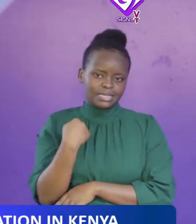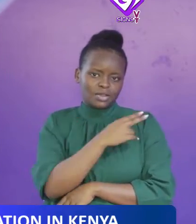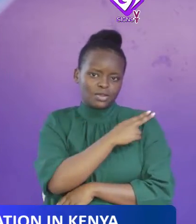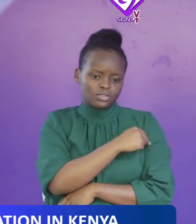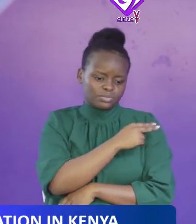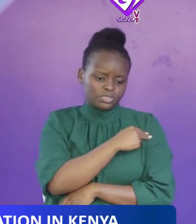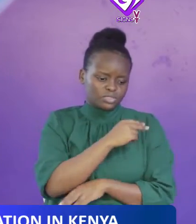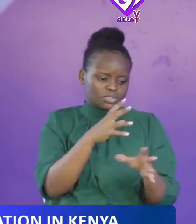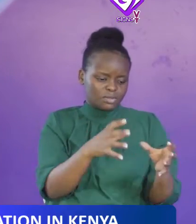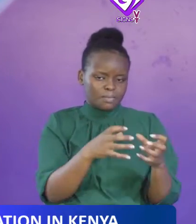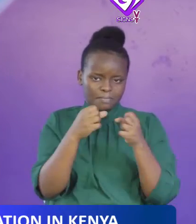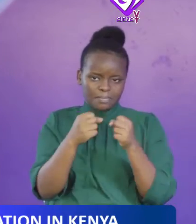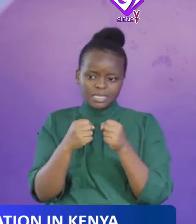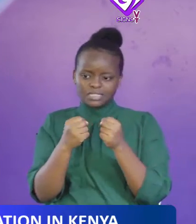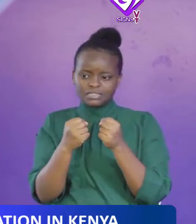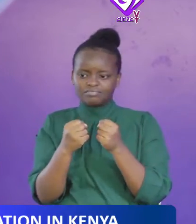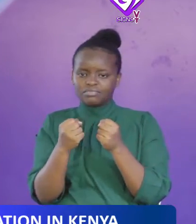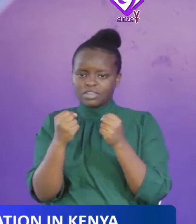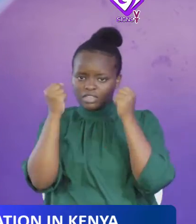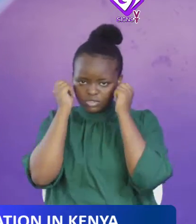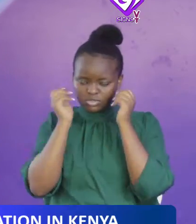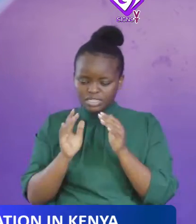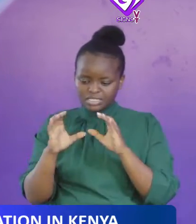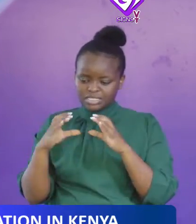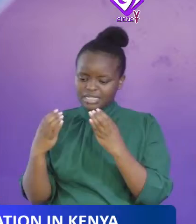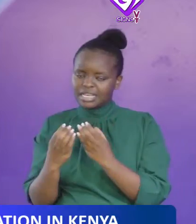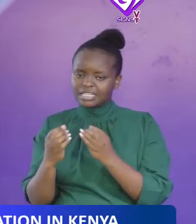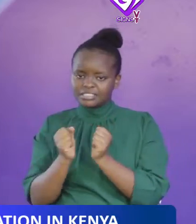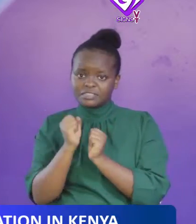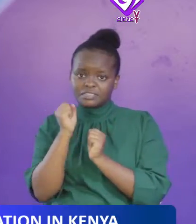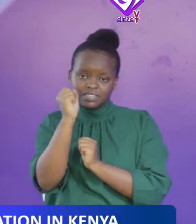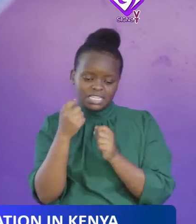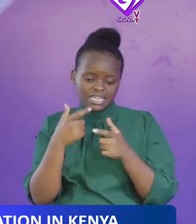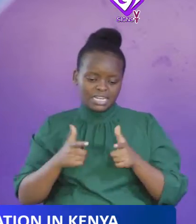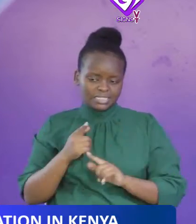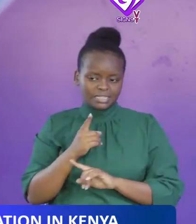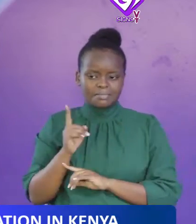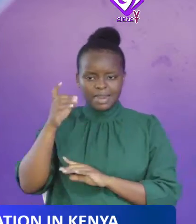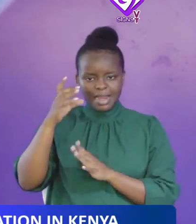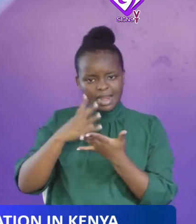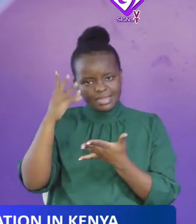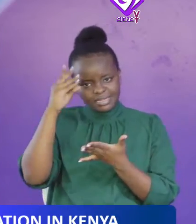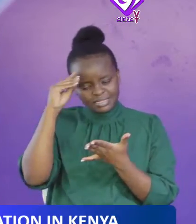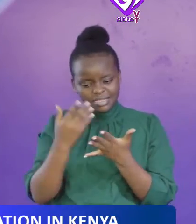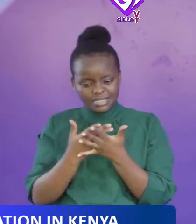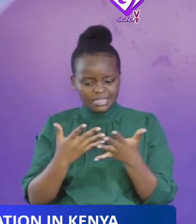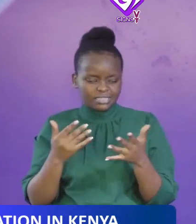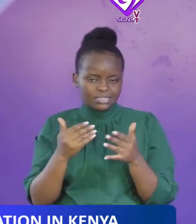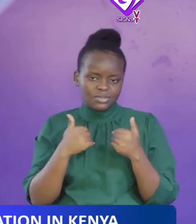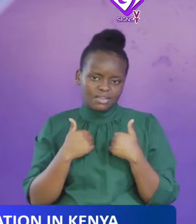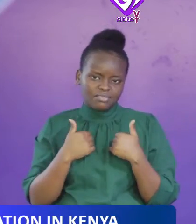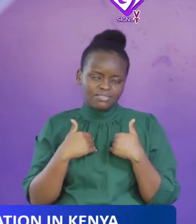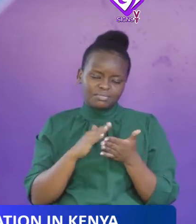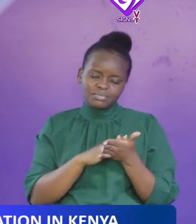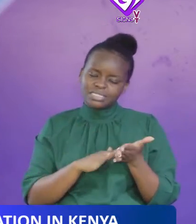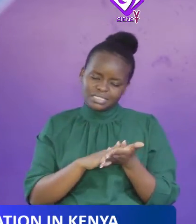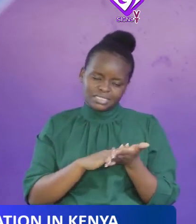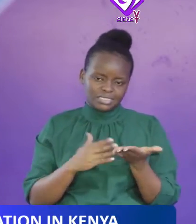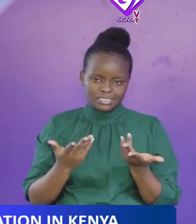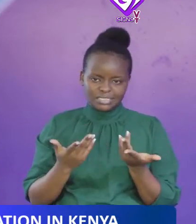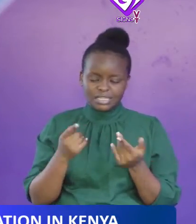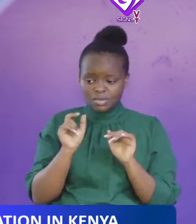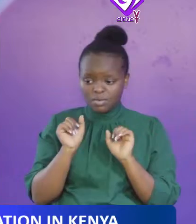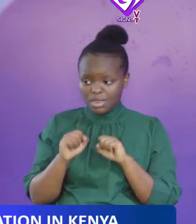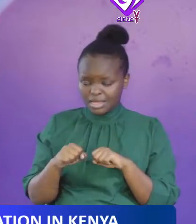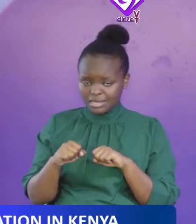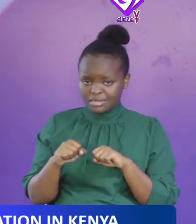Choir, create a classroom of 15, let them learn with the facilities that you have on a day-to-day basis? Are you able